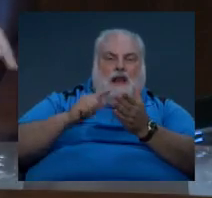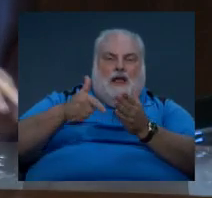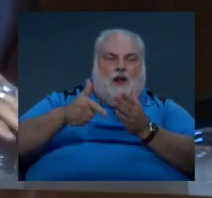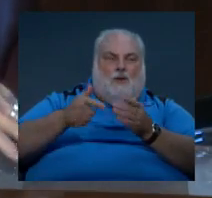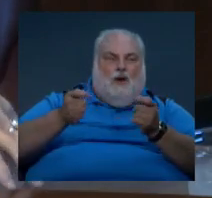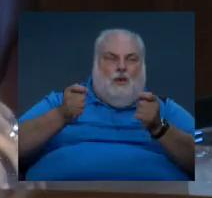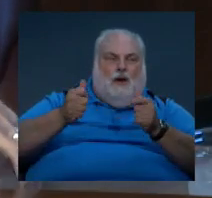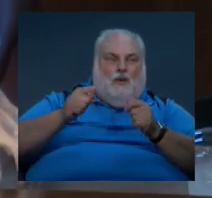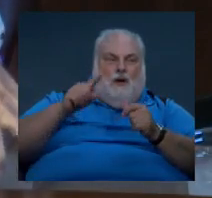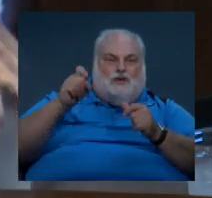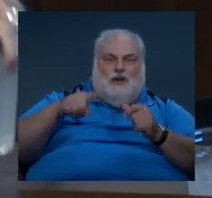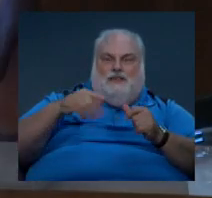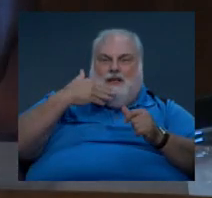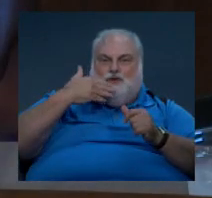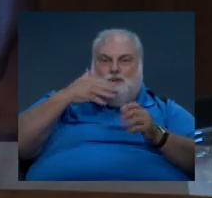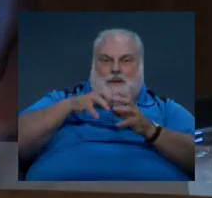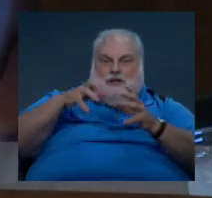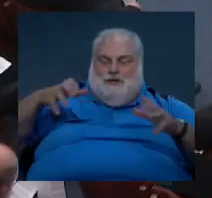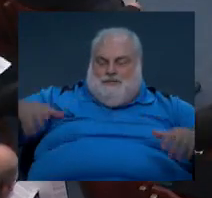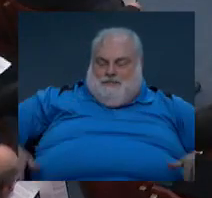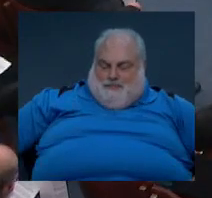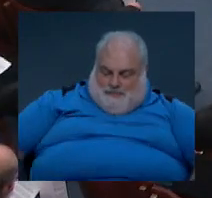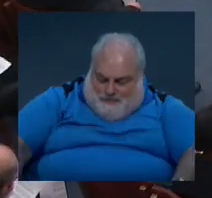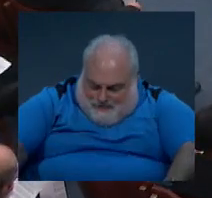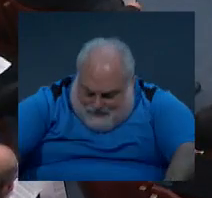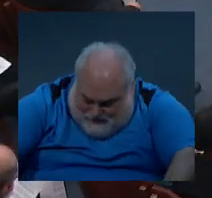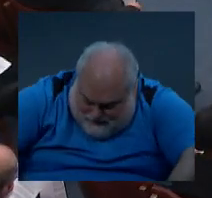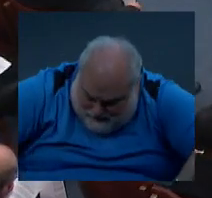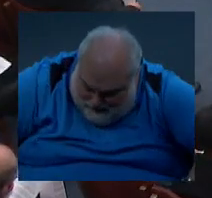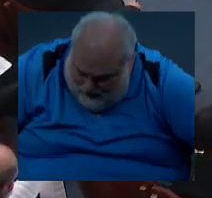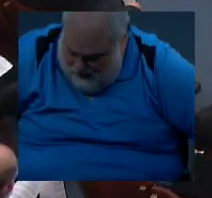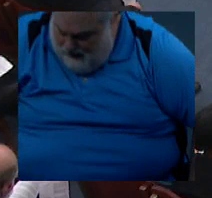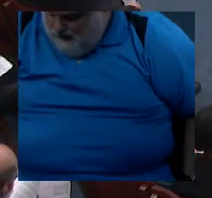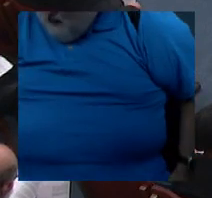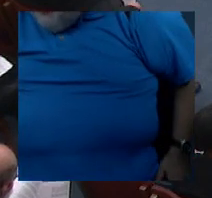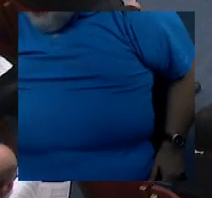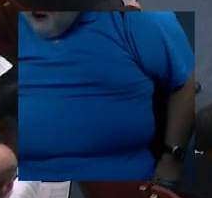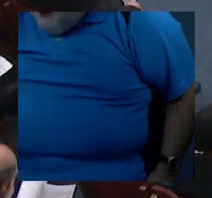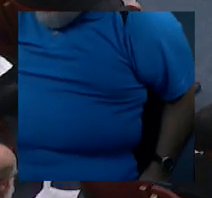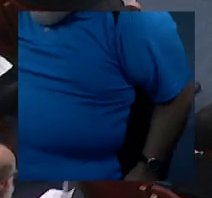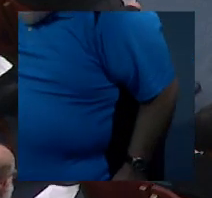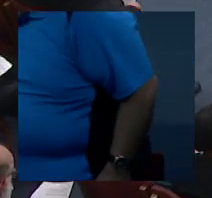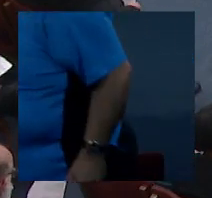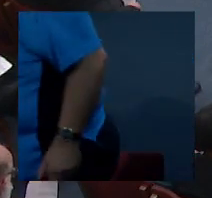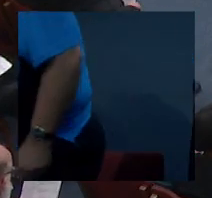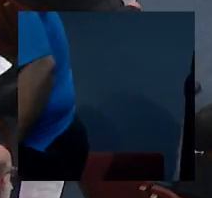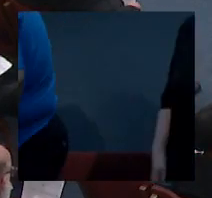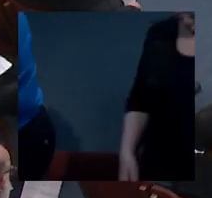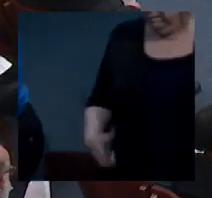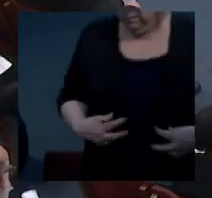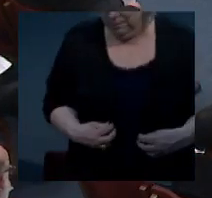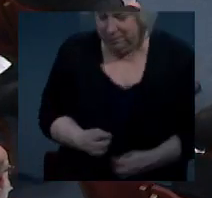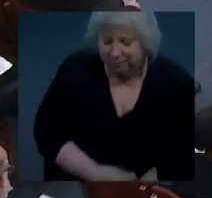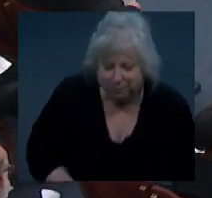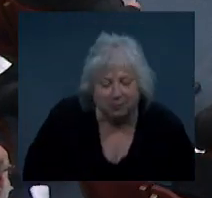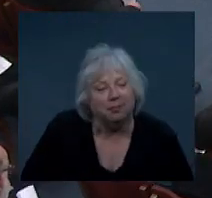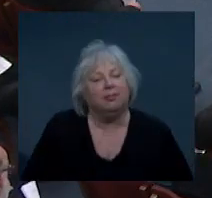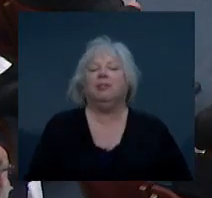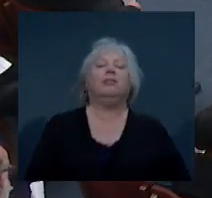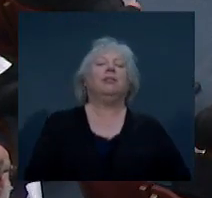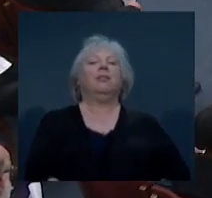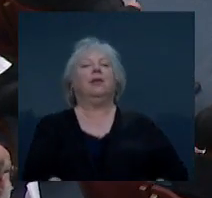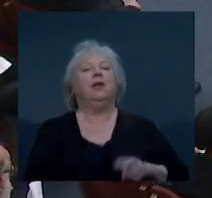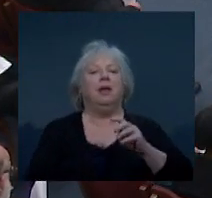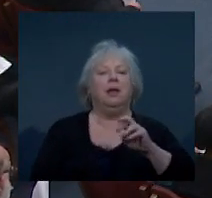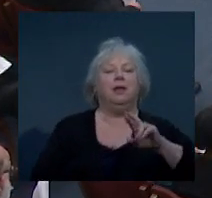quick question. Thank you so much, Director Richardson. I'll keep you, Director Richardson, just click the sign again.